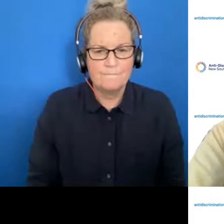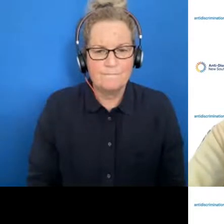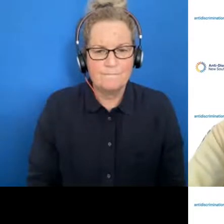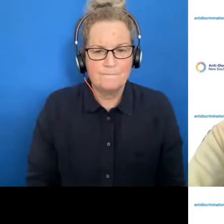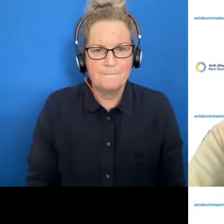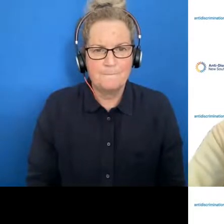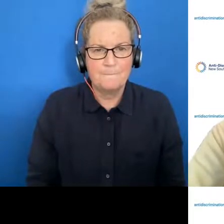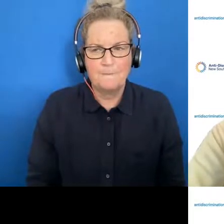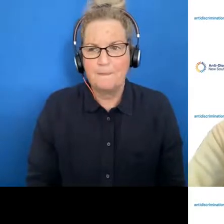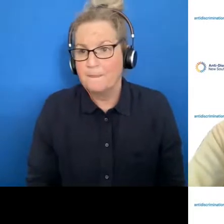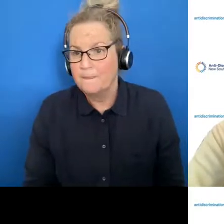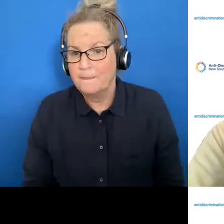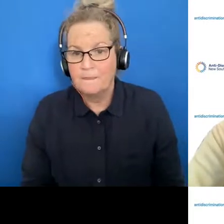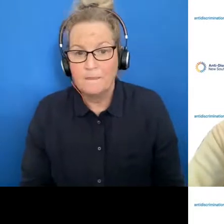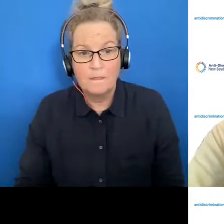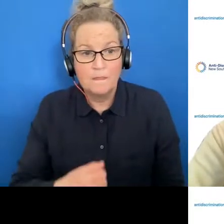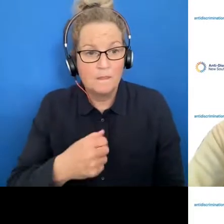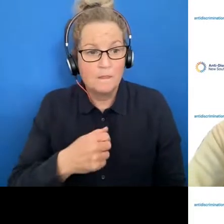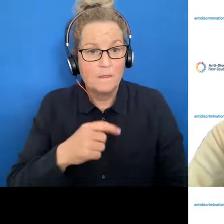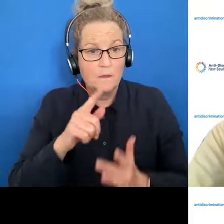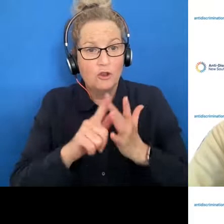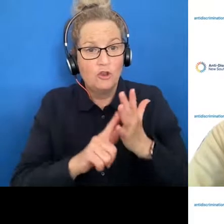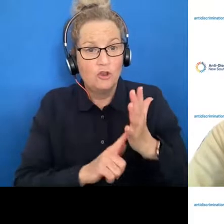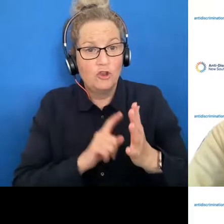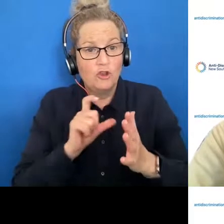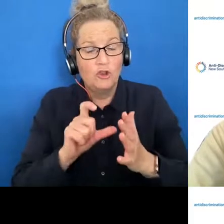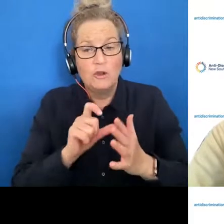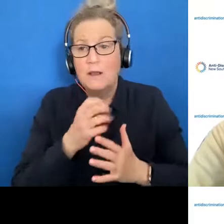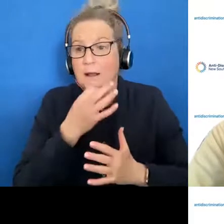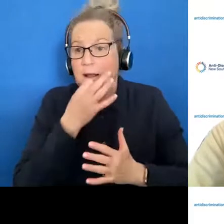I think do you want me to play it?